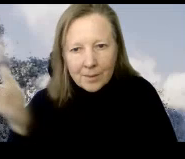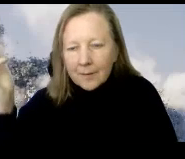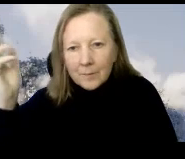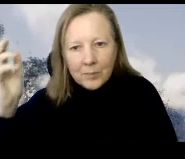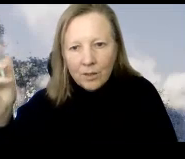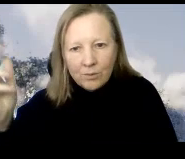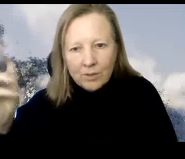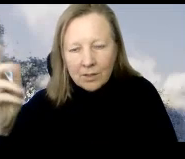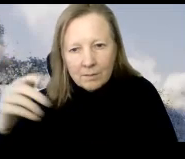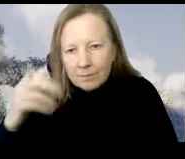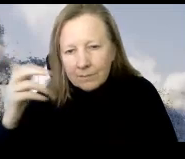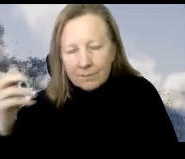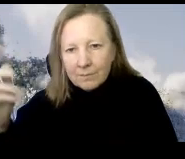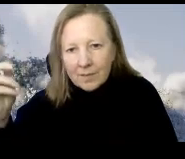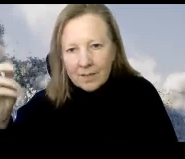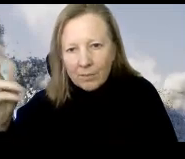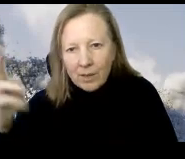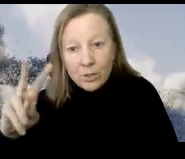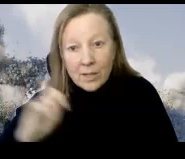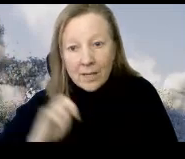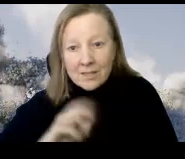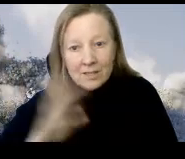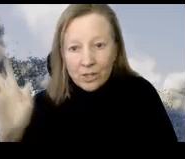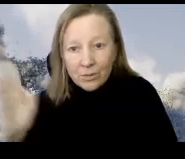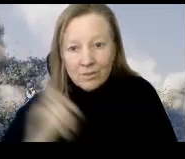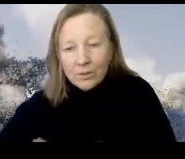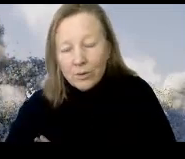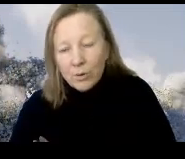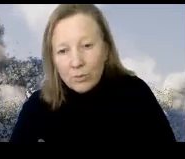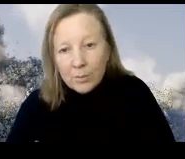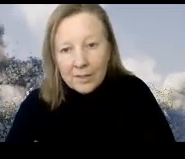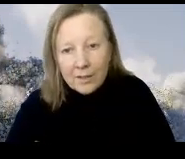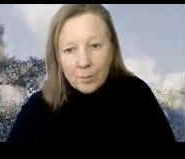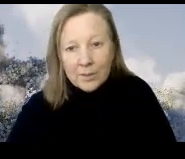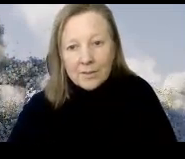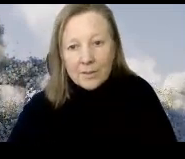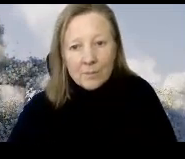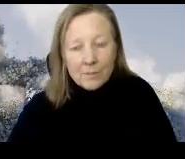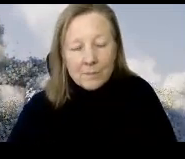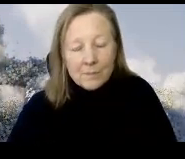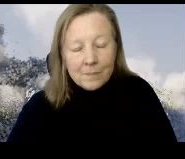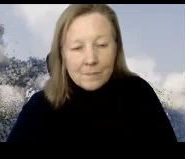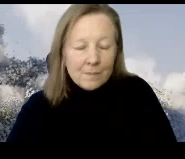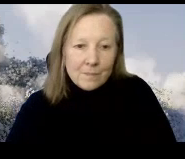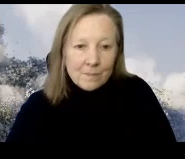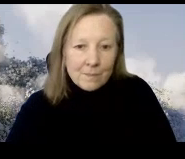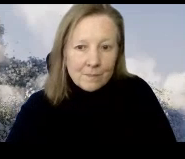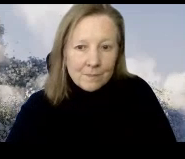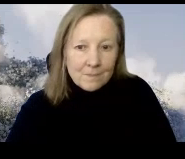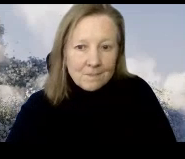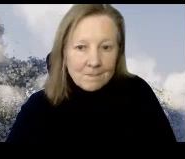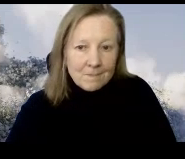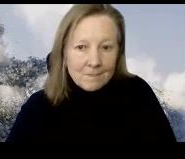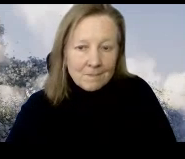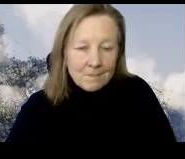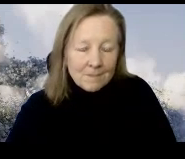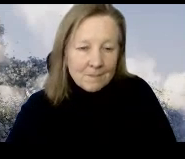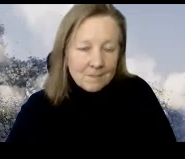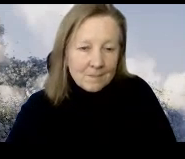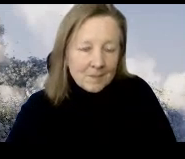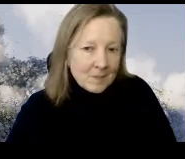up, if we have 2 classes in June, they're completely open. So talking about